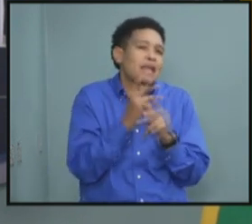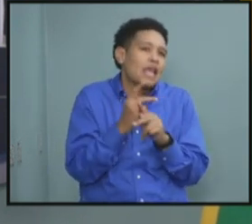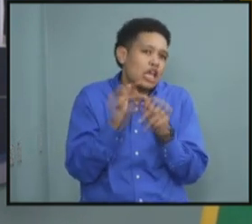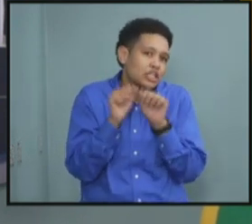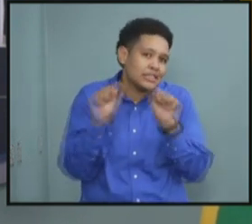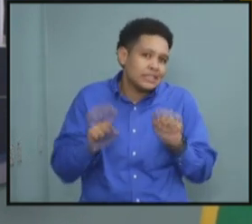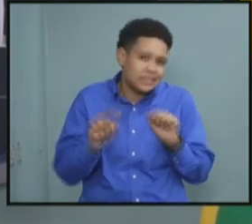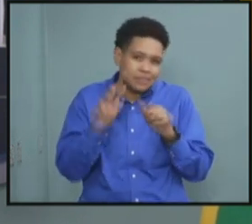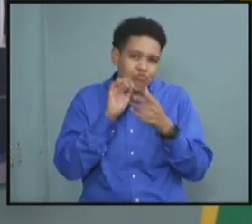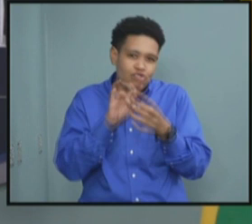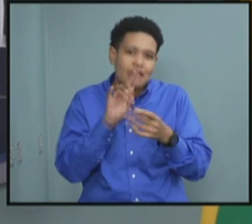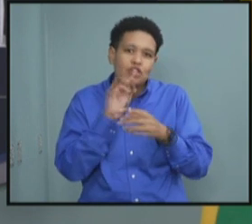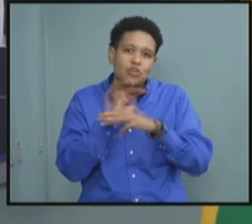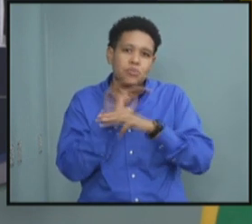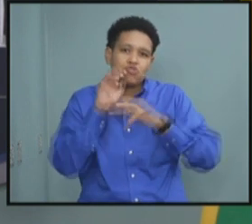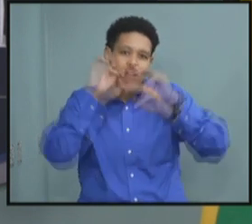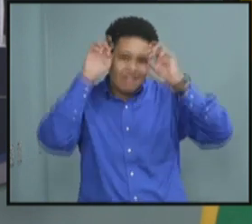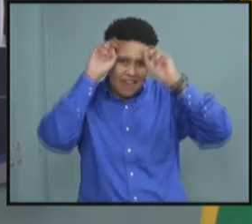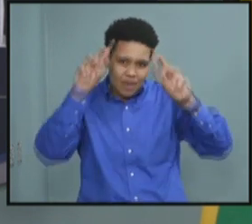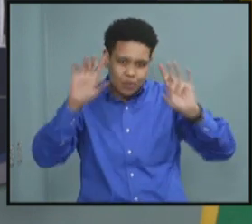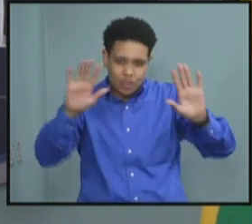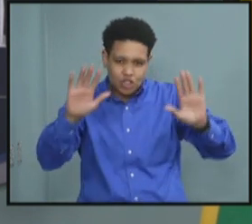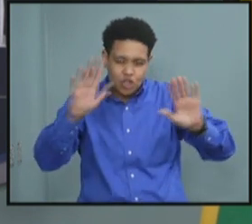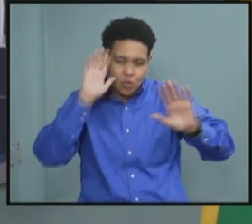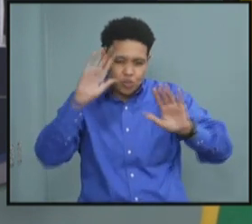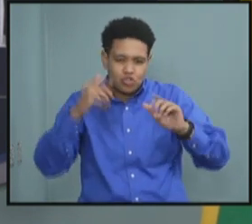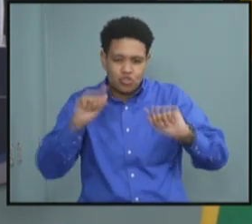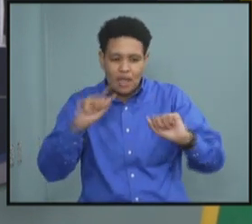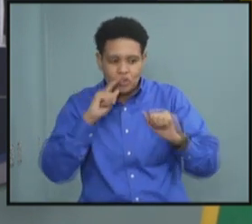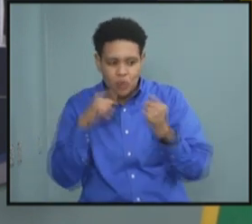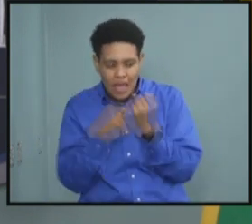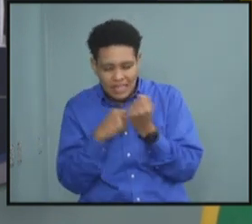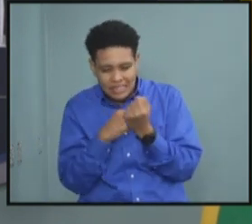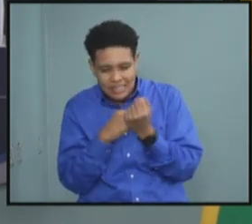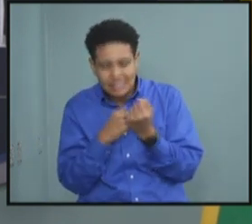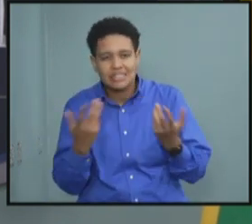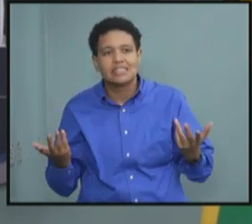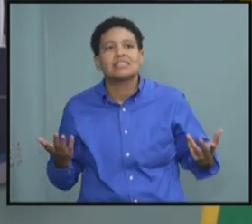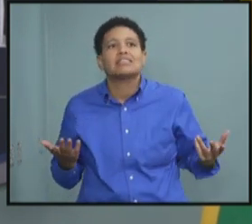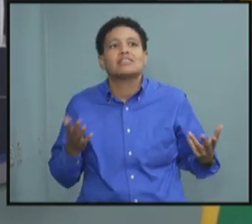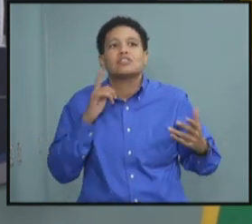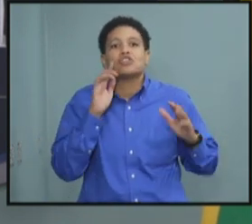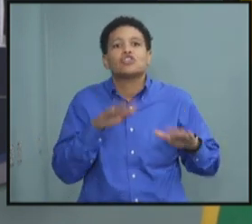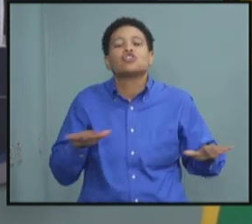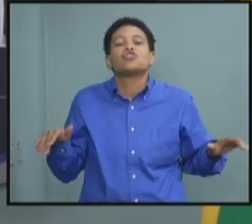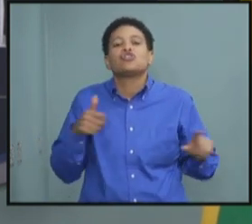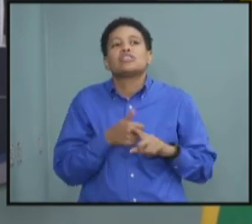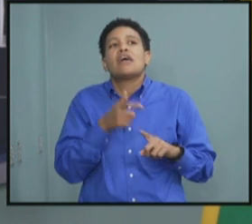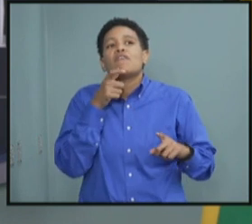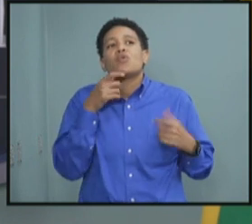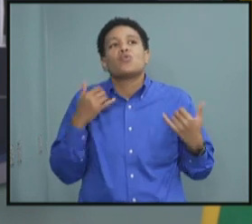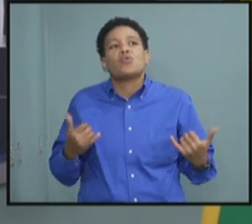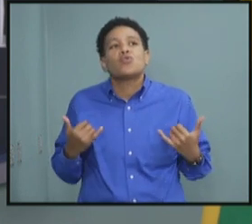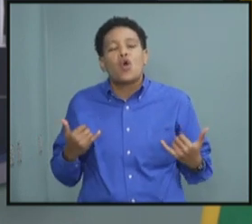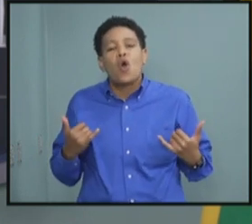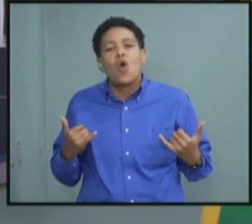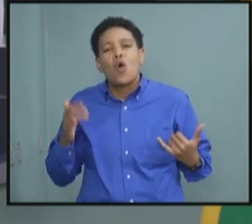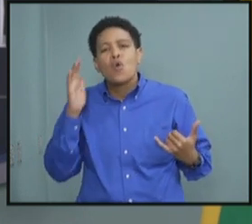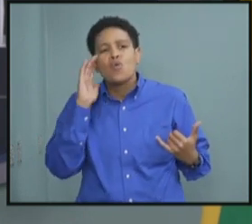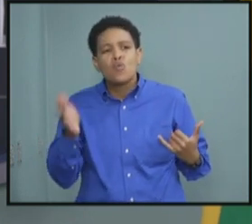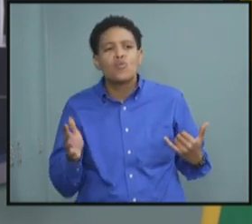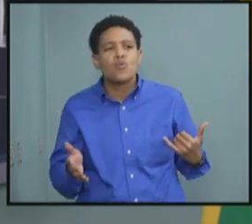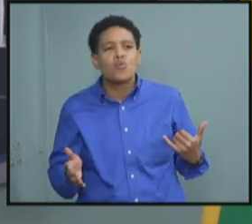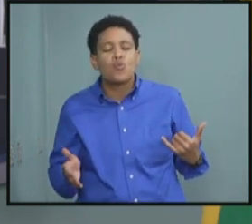system of the Ministry of Education will try to assist the children who now will